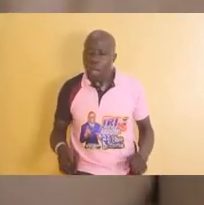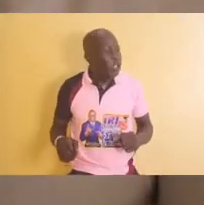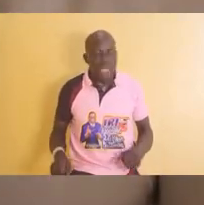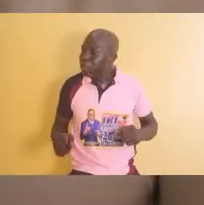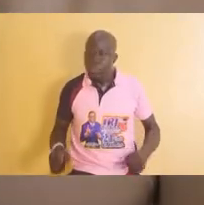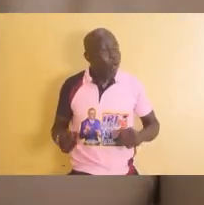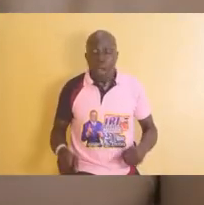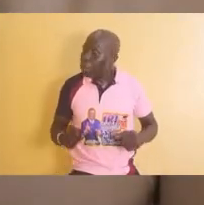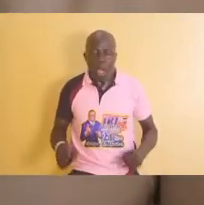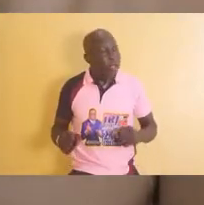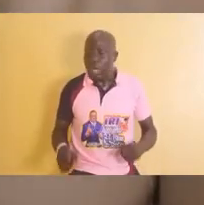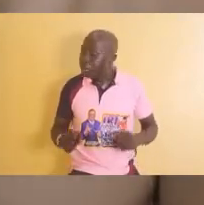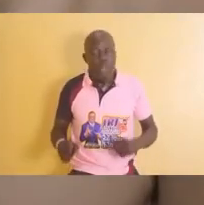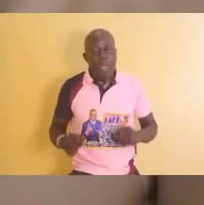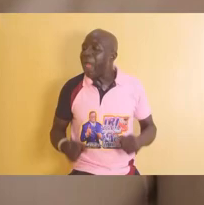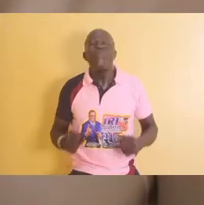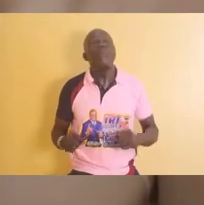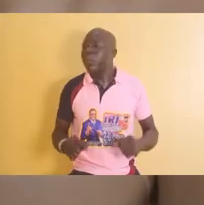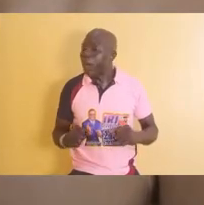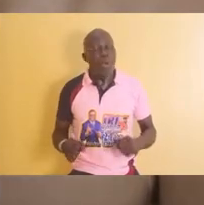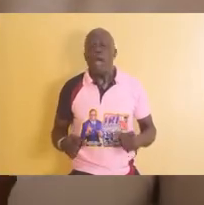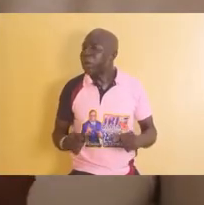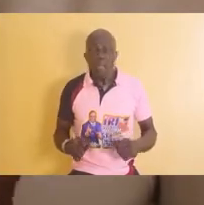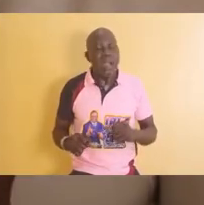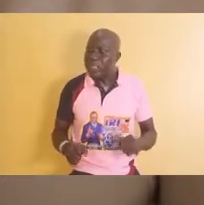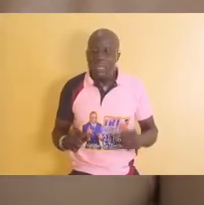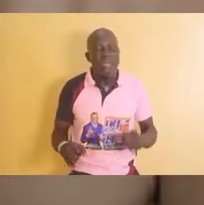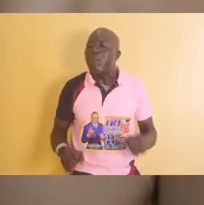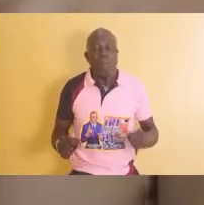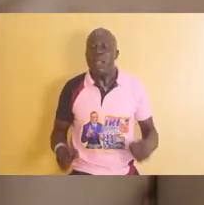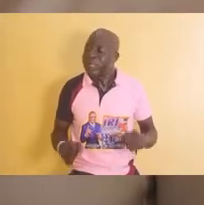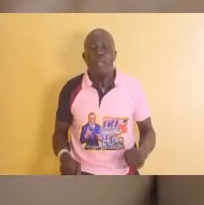Oh, God, yes. Oh, God, yes. Get out.